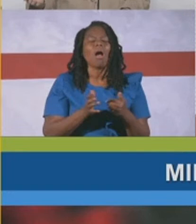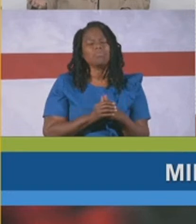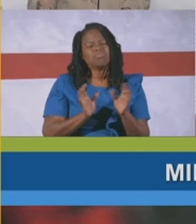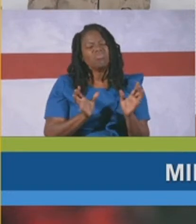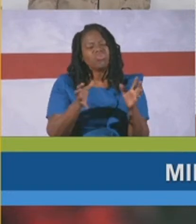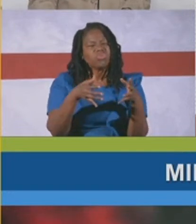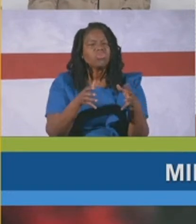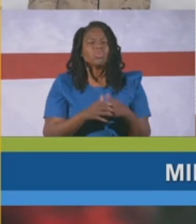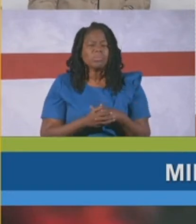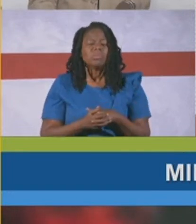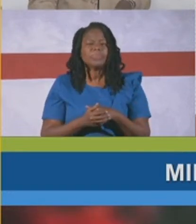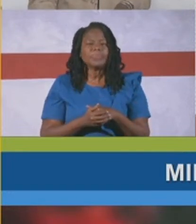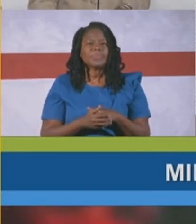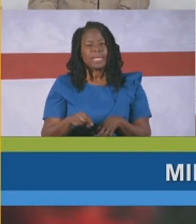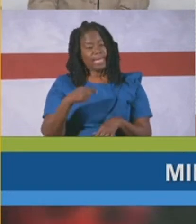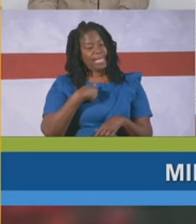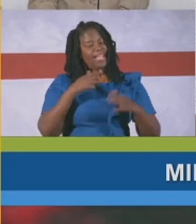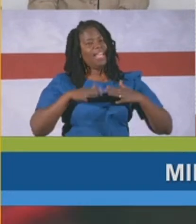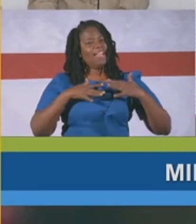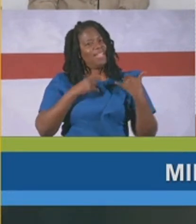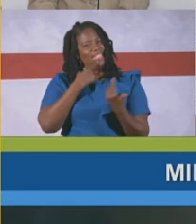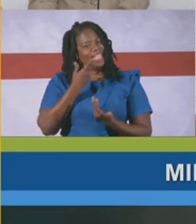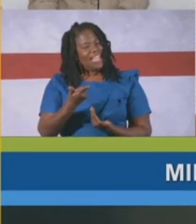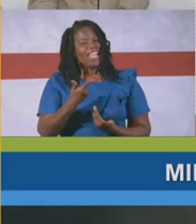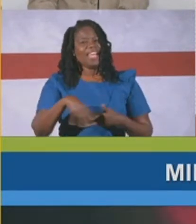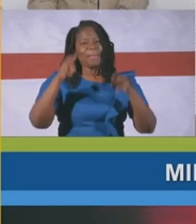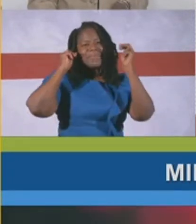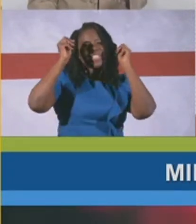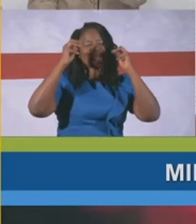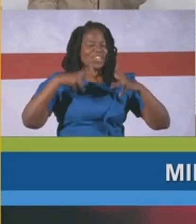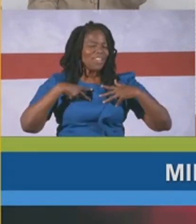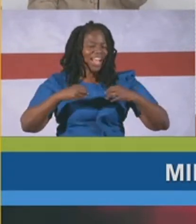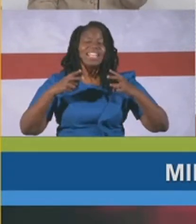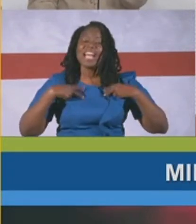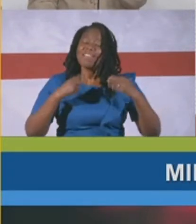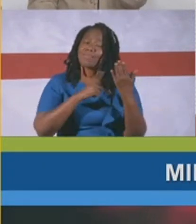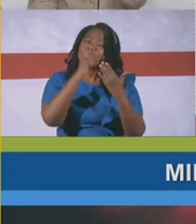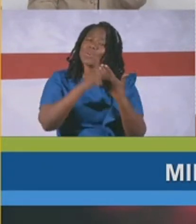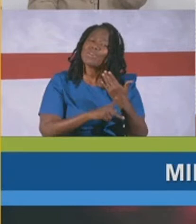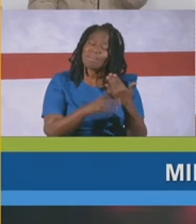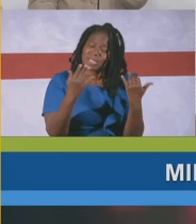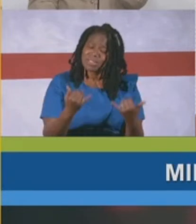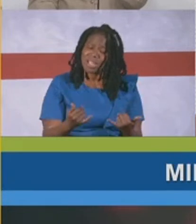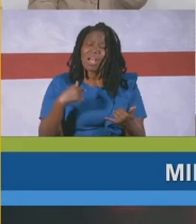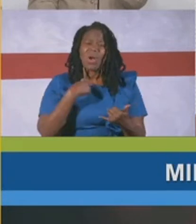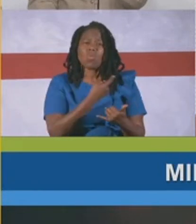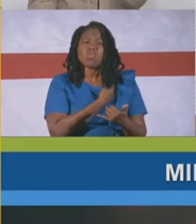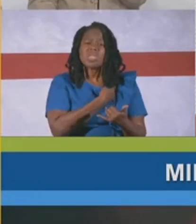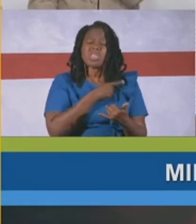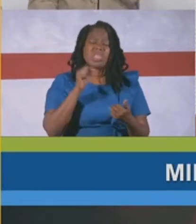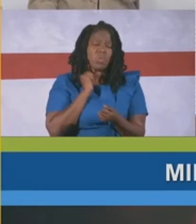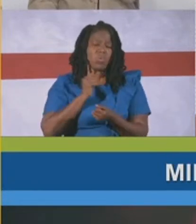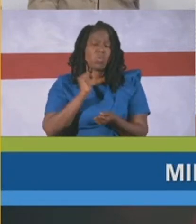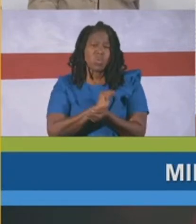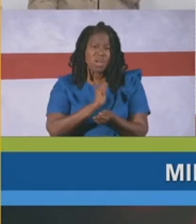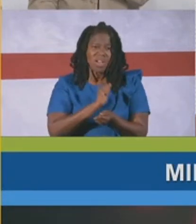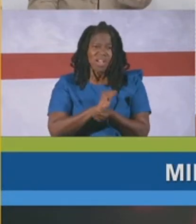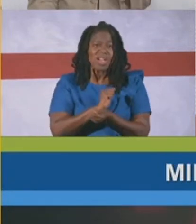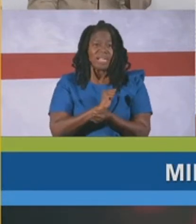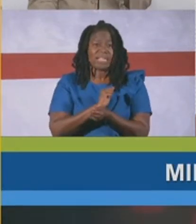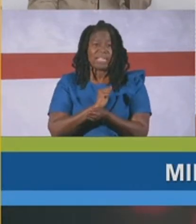report that the ministry has put together programs where we now have collaborative programs working with